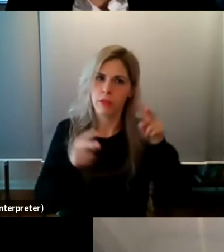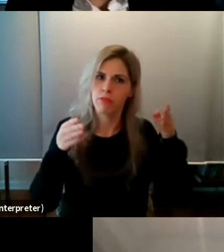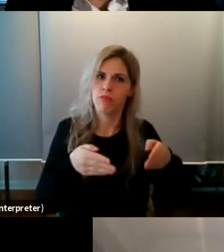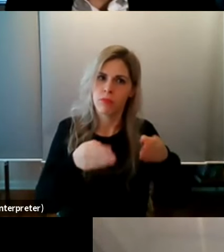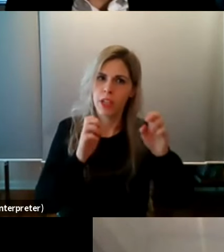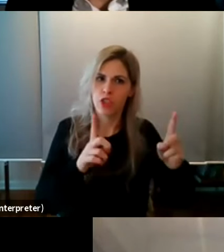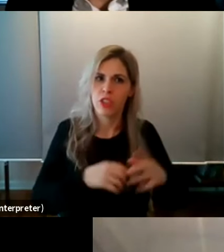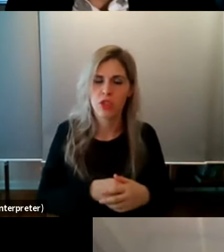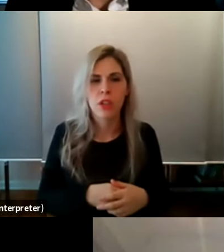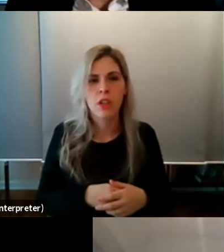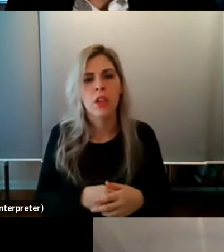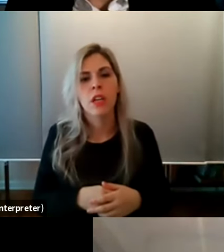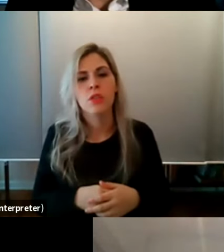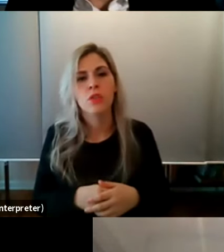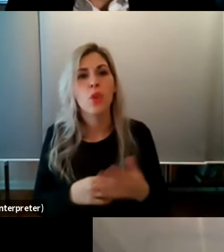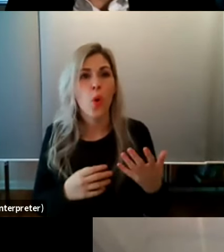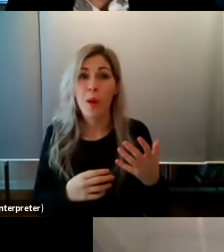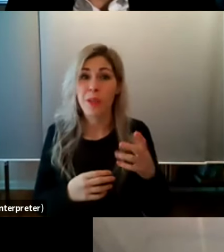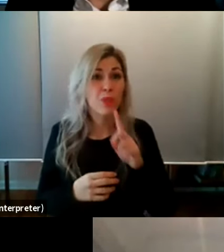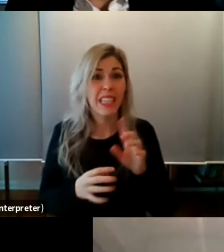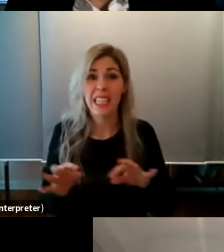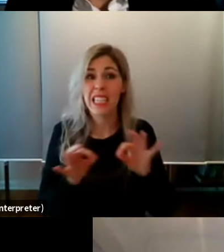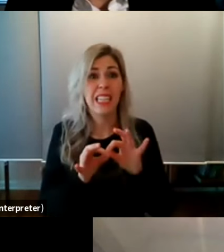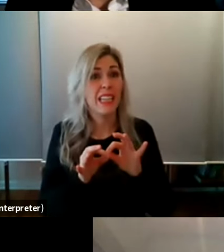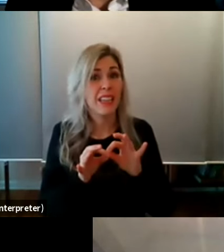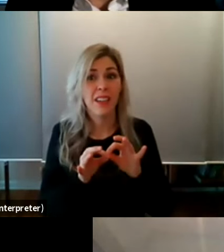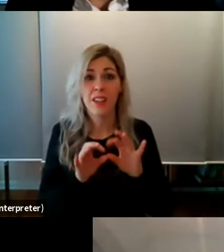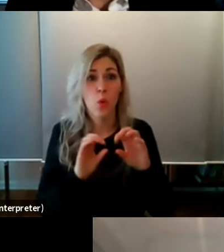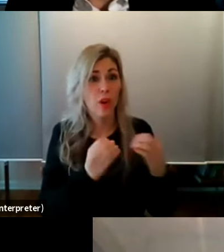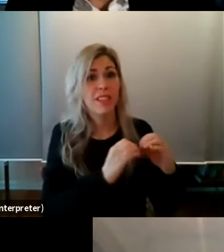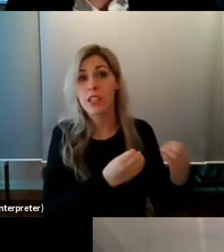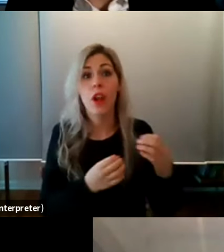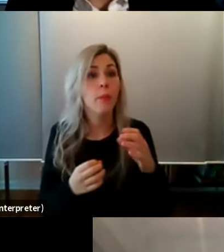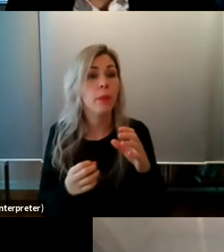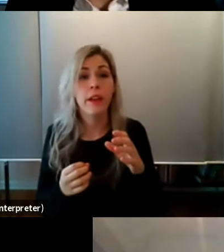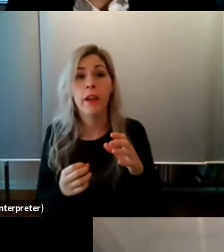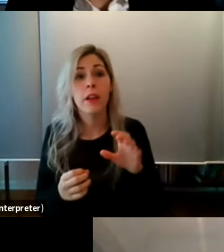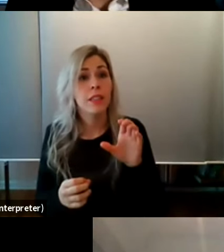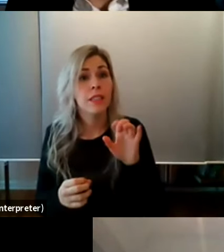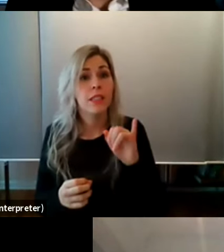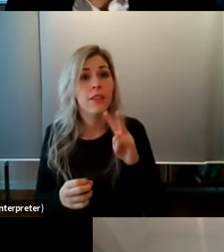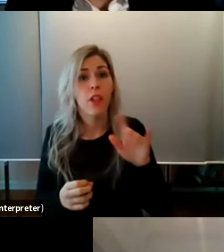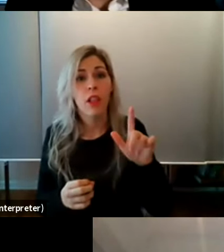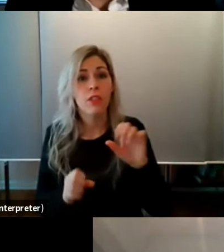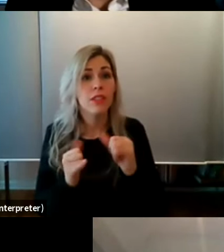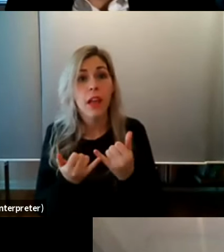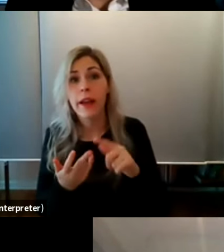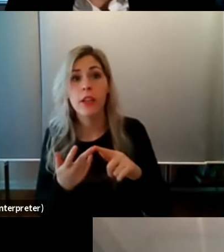players within civil society, within the organizations of